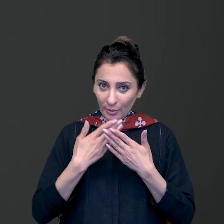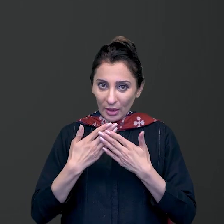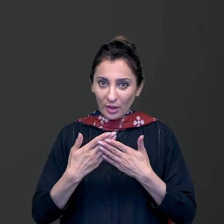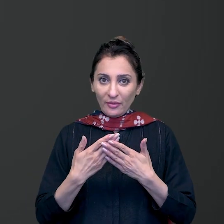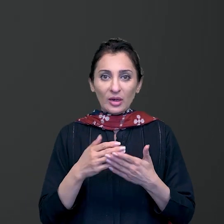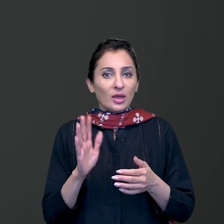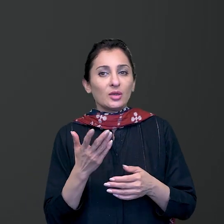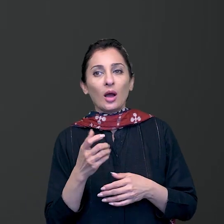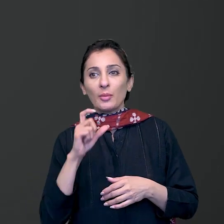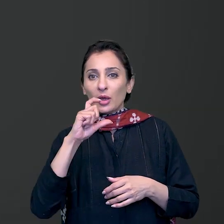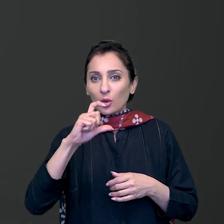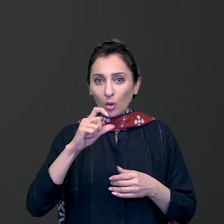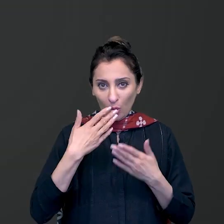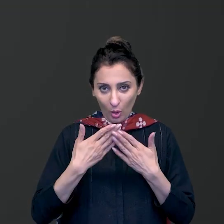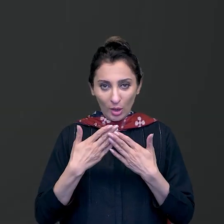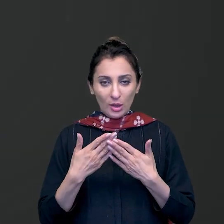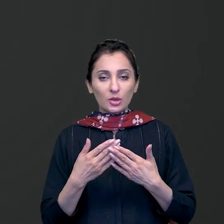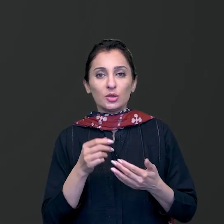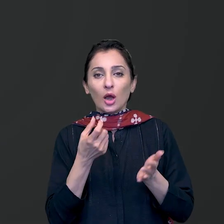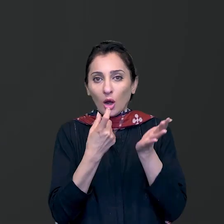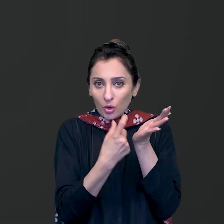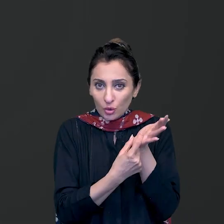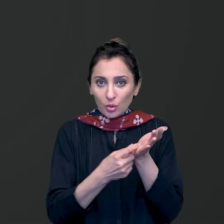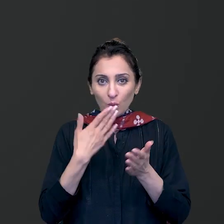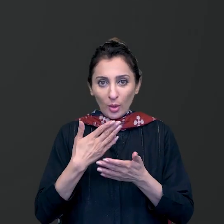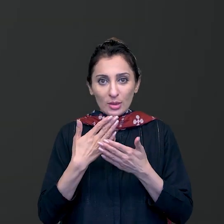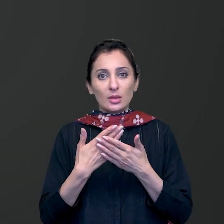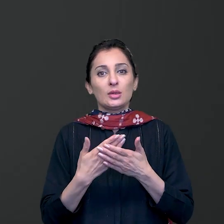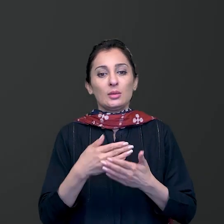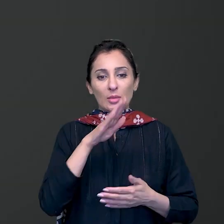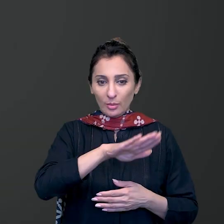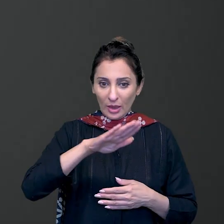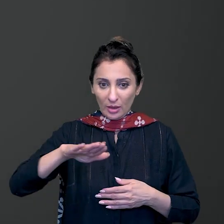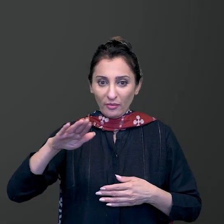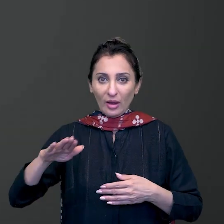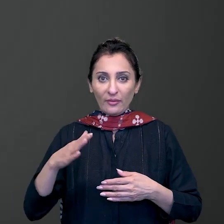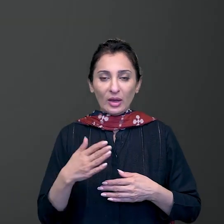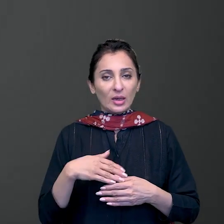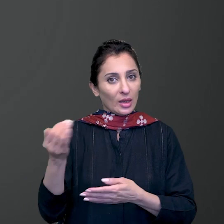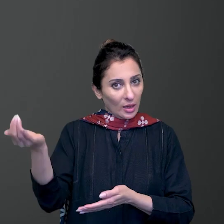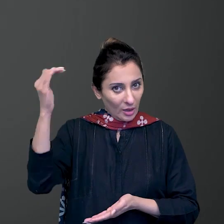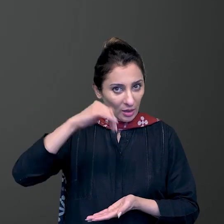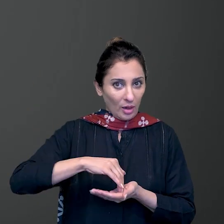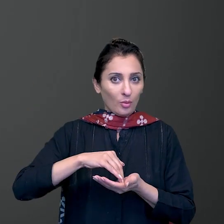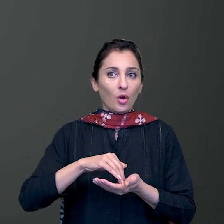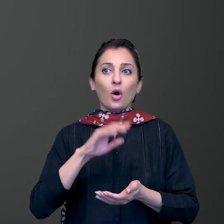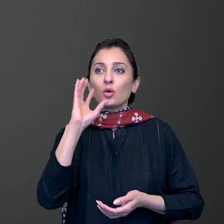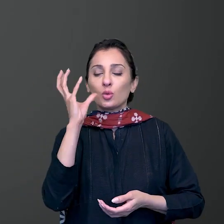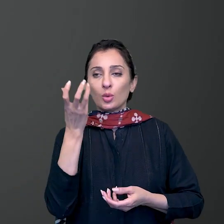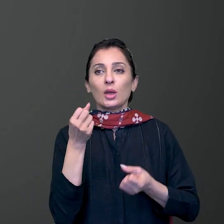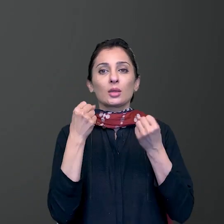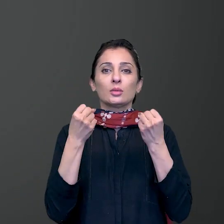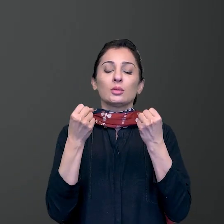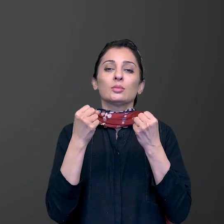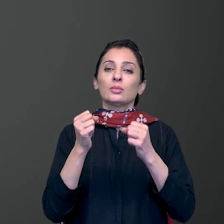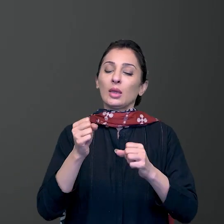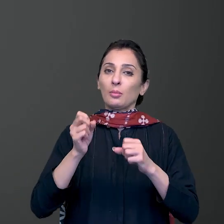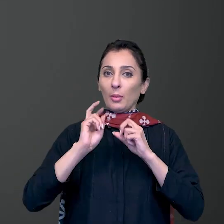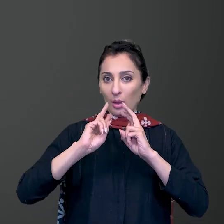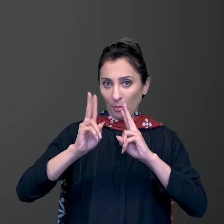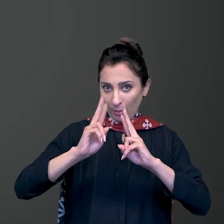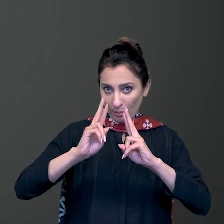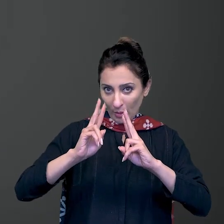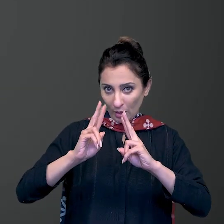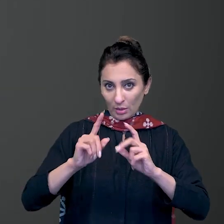mostly college or university level students, come and they debate on the world issues, and they represent